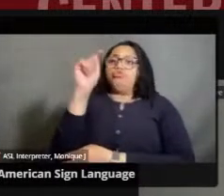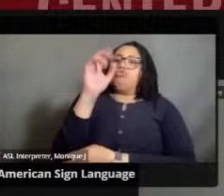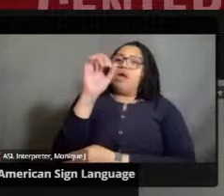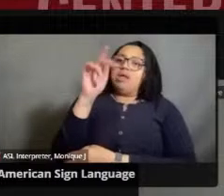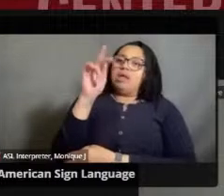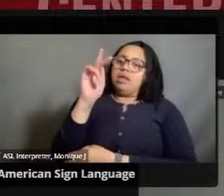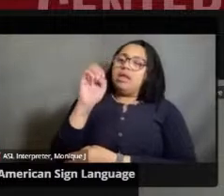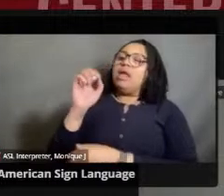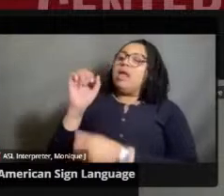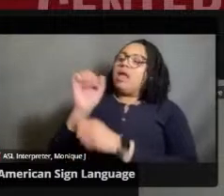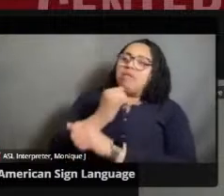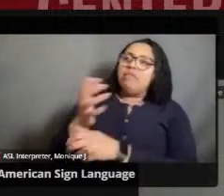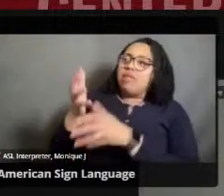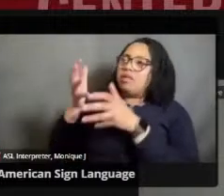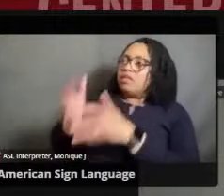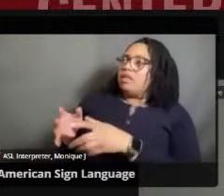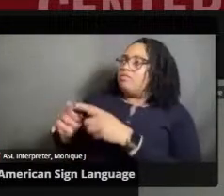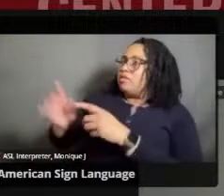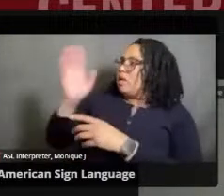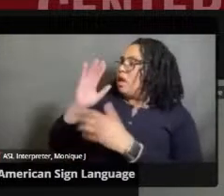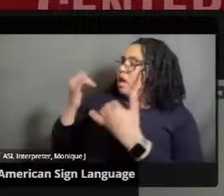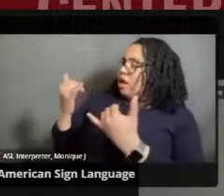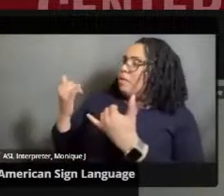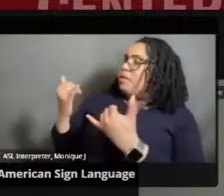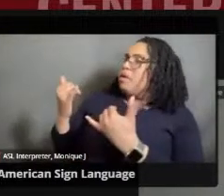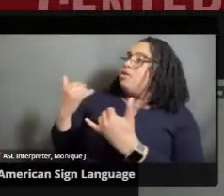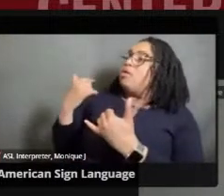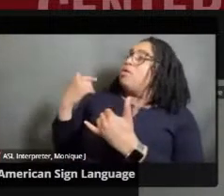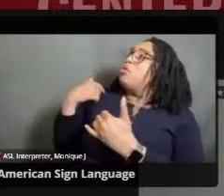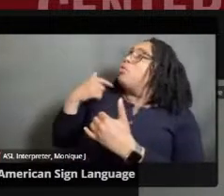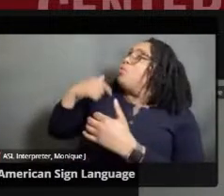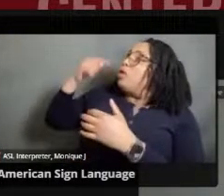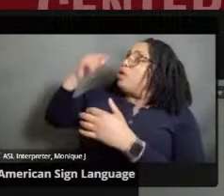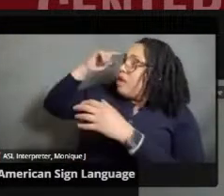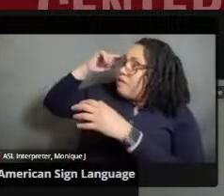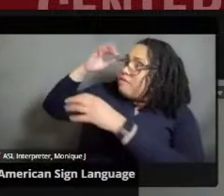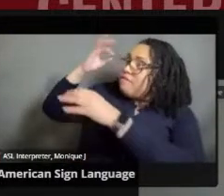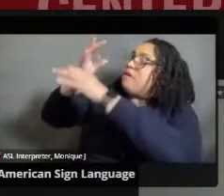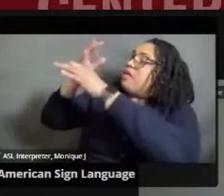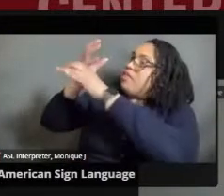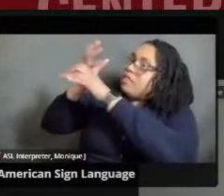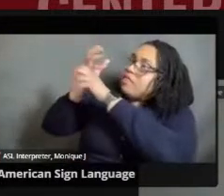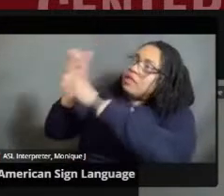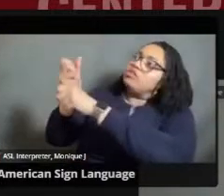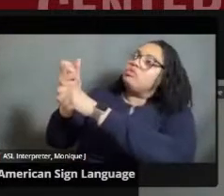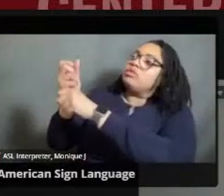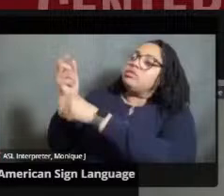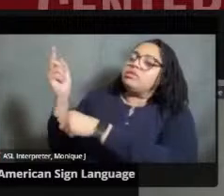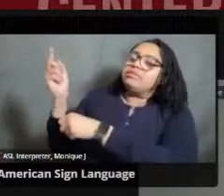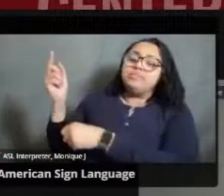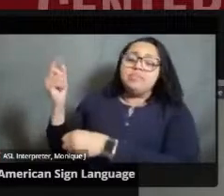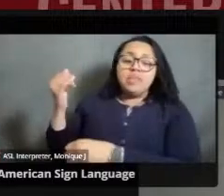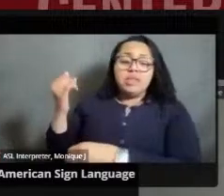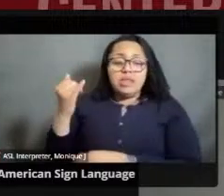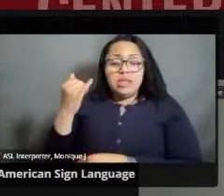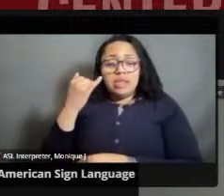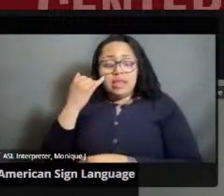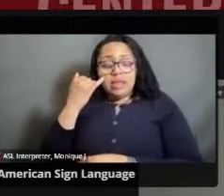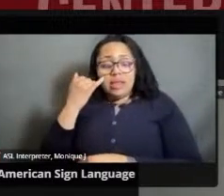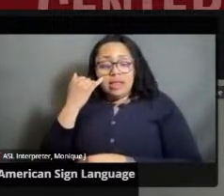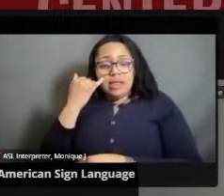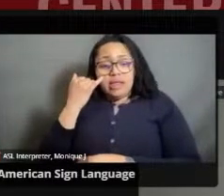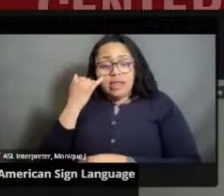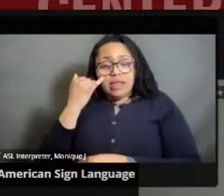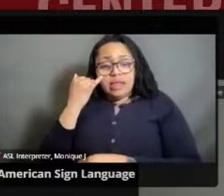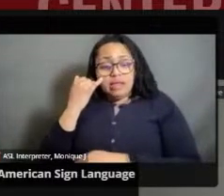left to God. In him we have faith, in him we trust. If we perish, it is a badge of honor.